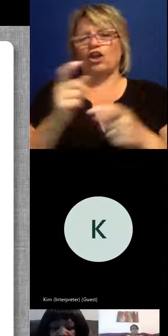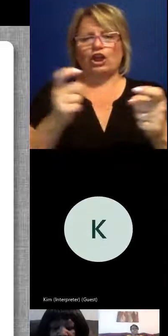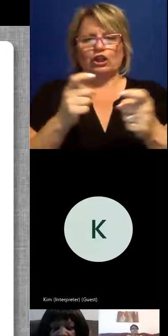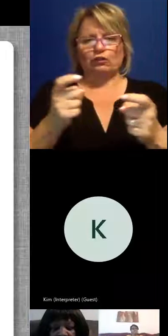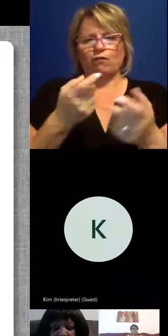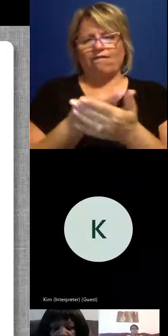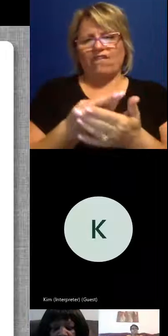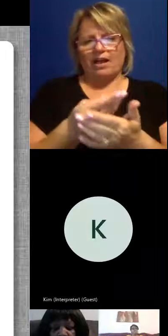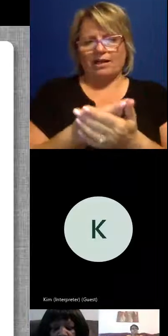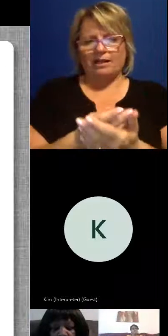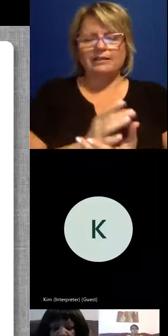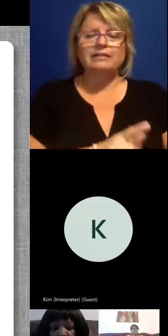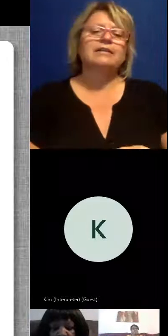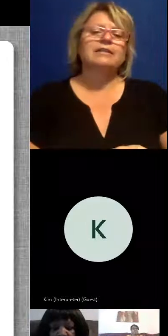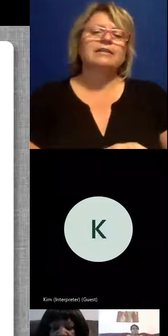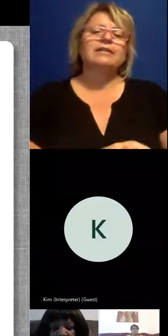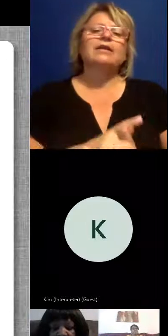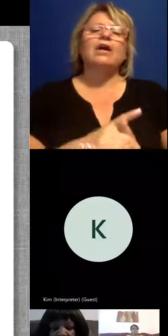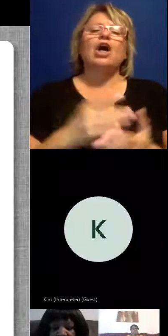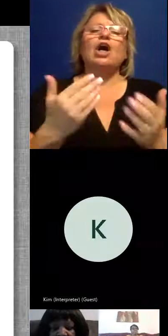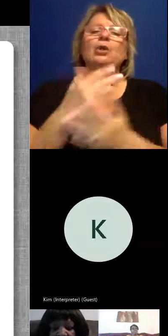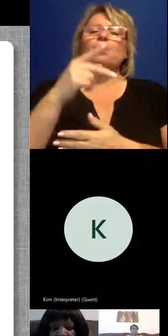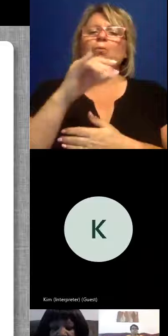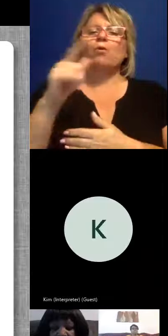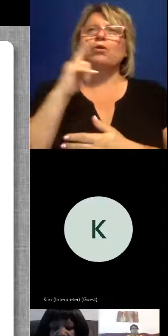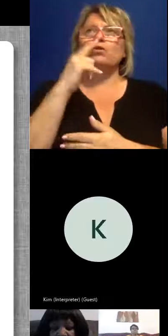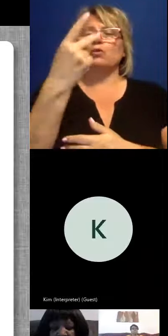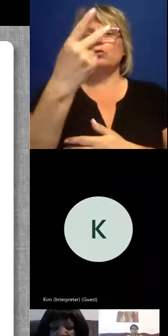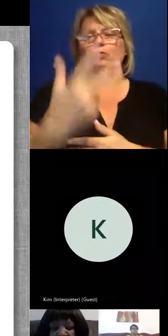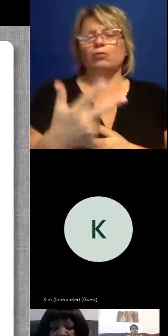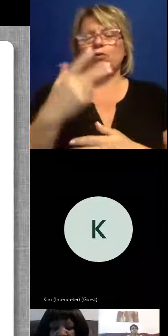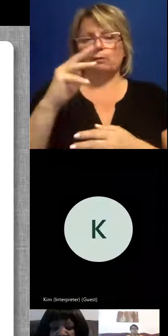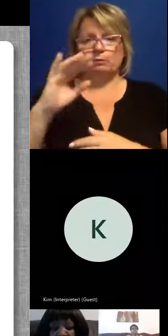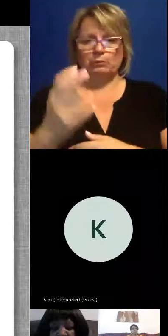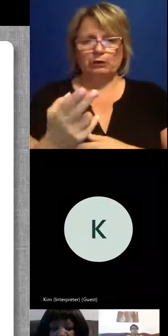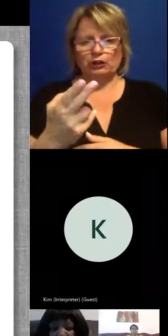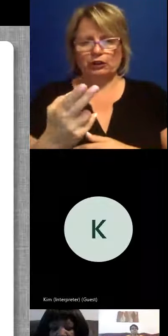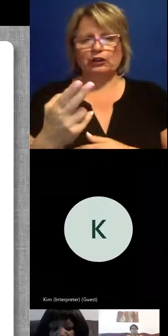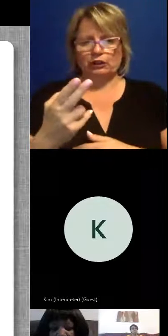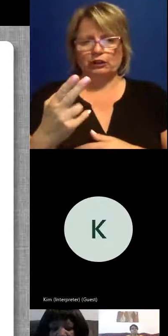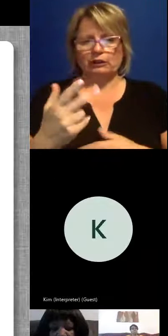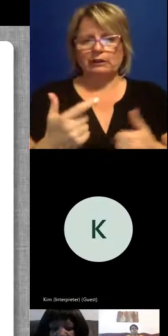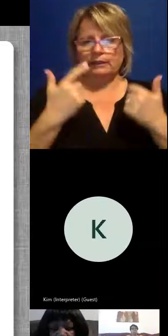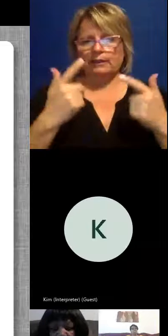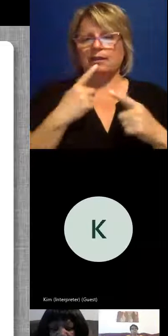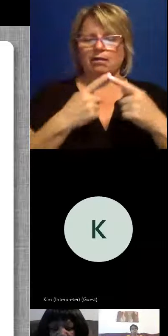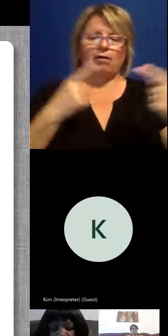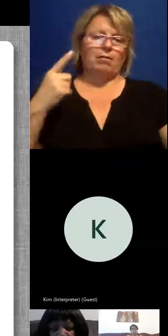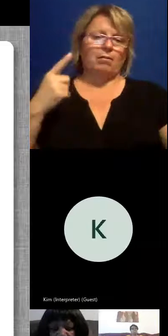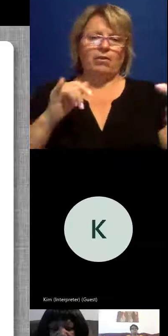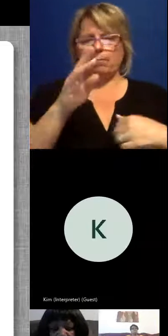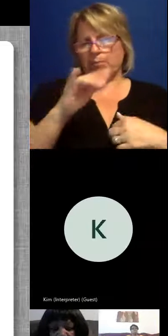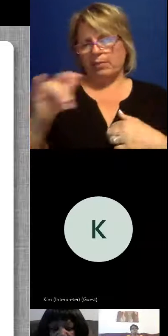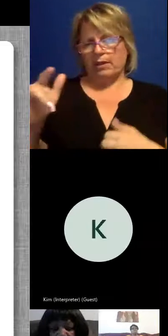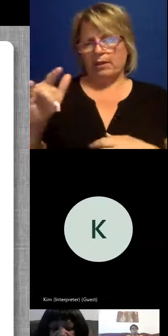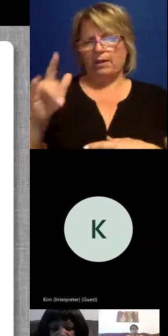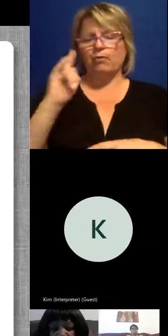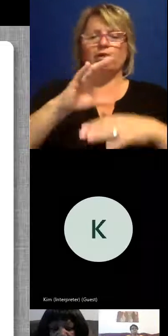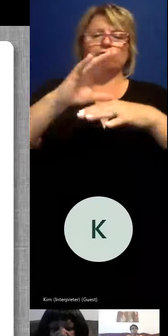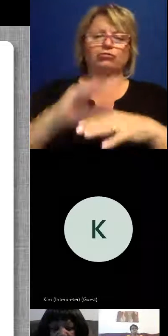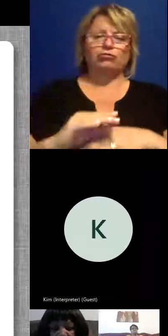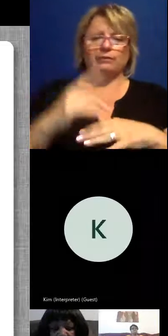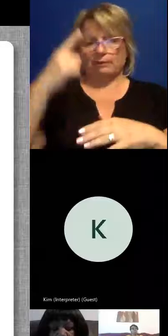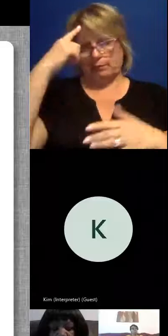new poll has found that two-thirds of Michiganders oppose this bill, as it would decrease mental